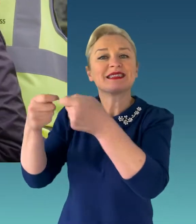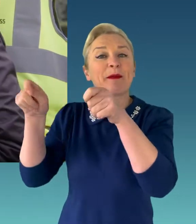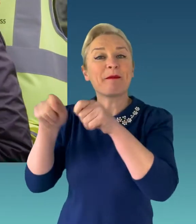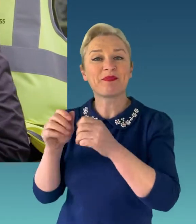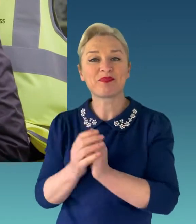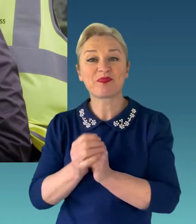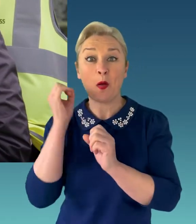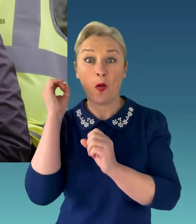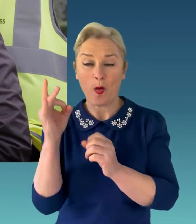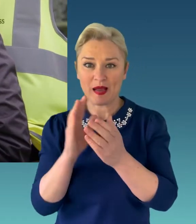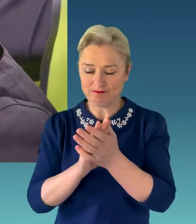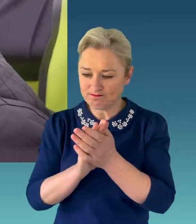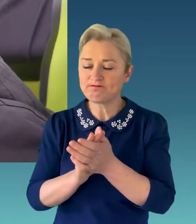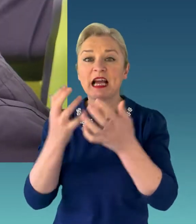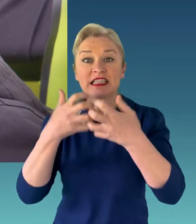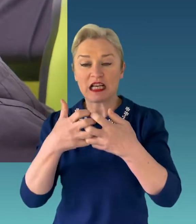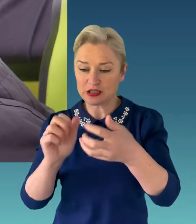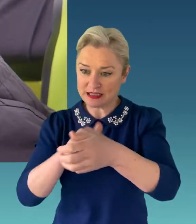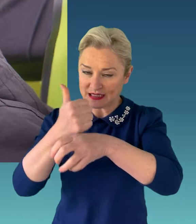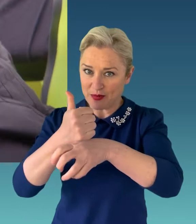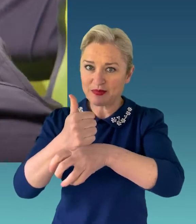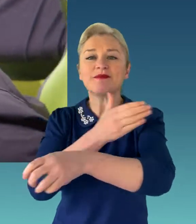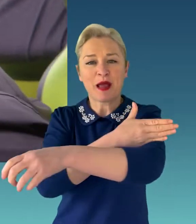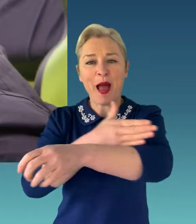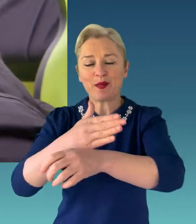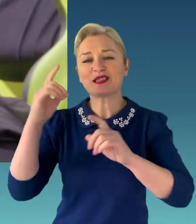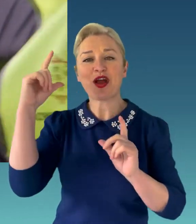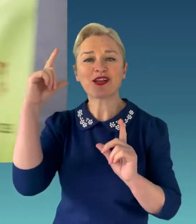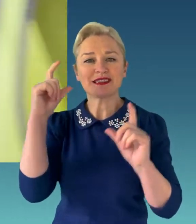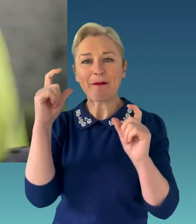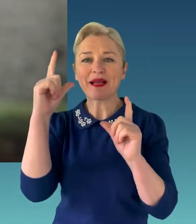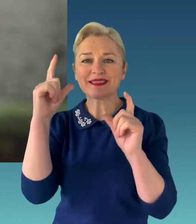Right, I'm all set up technology-wise. It's time to get snapping.